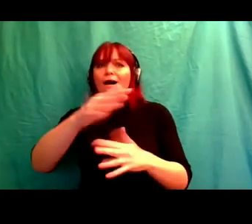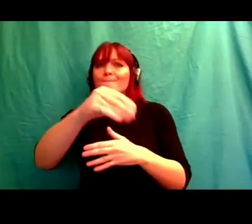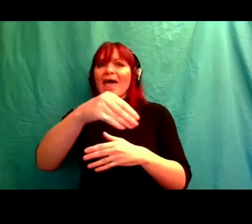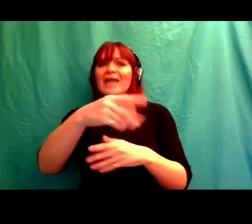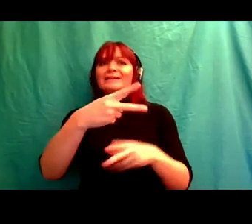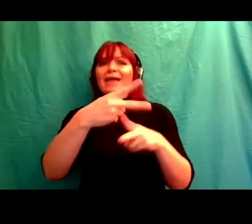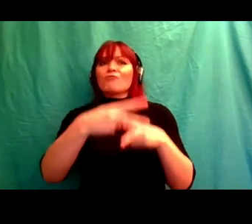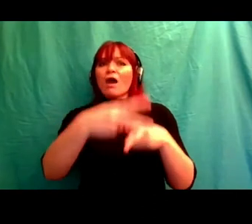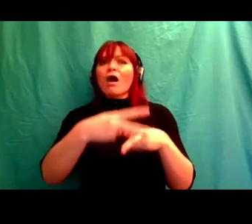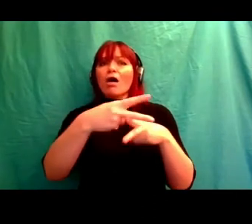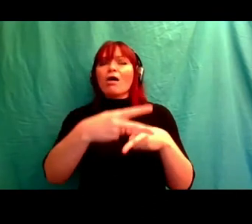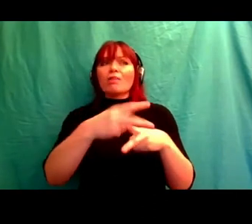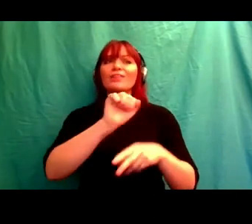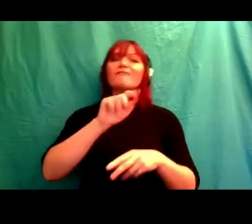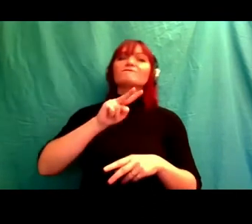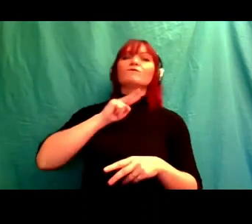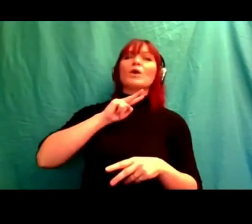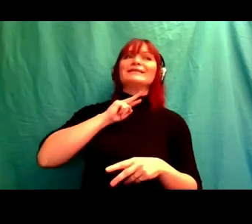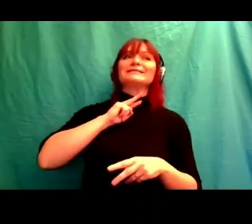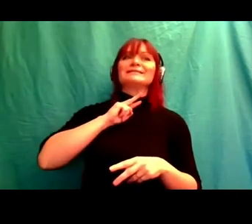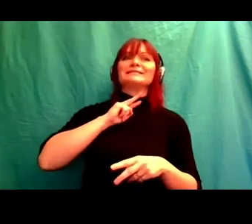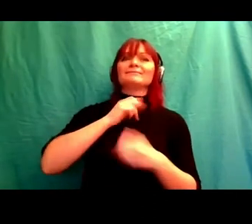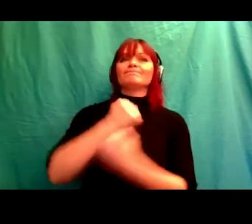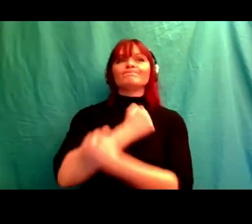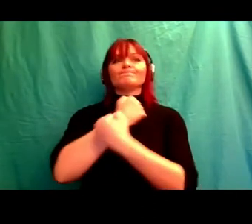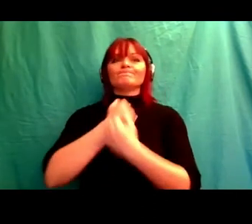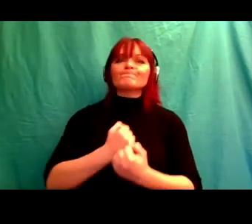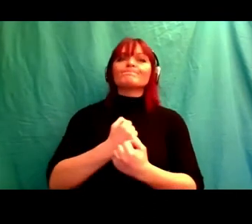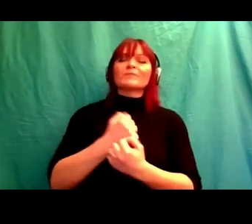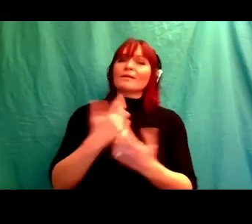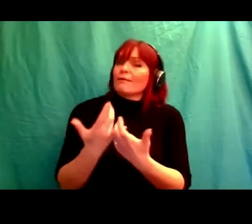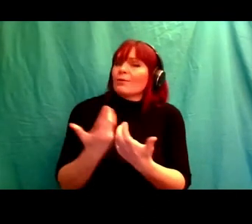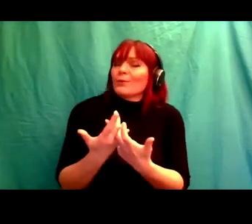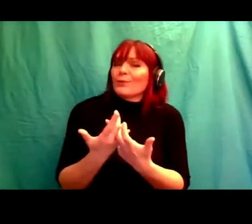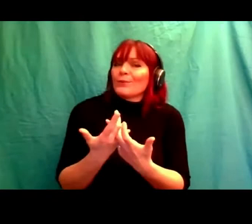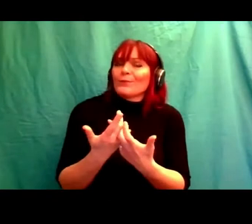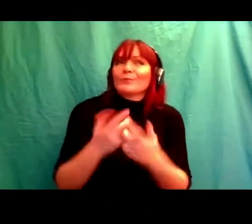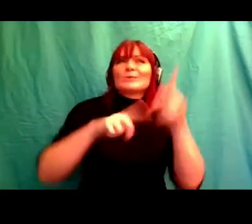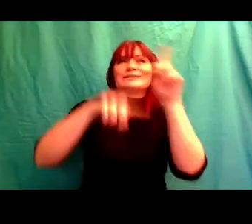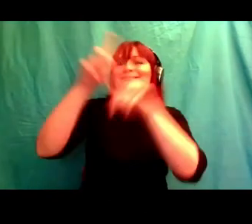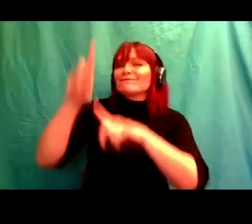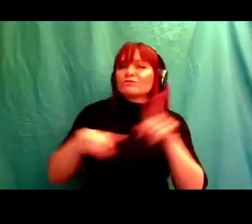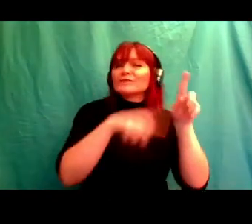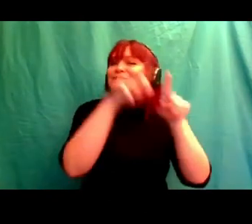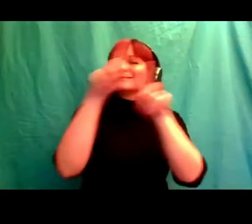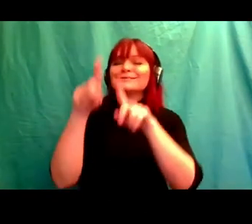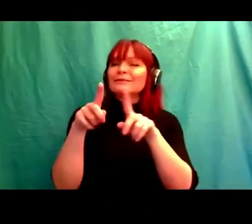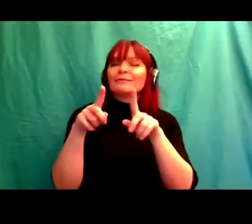The need of a carer is different right across the country and within different places. So it's how do you make